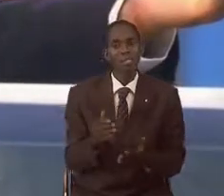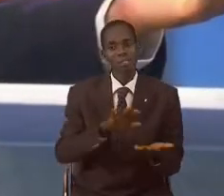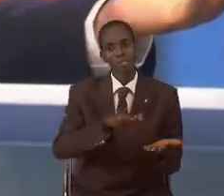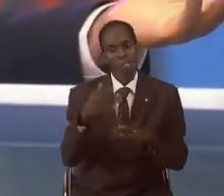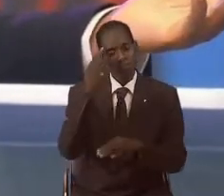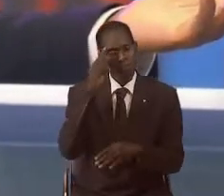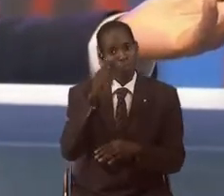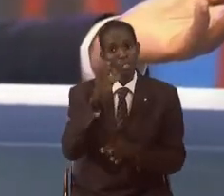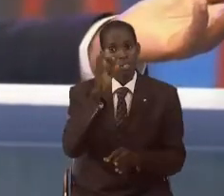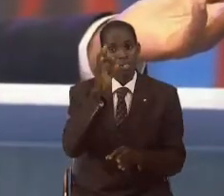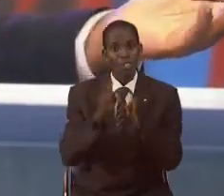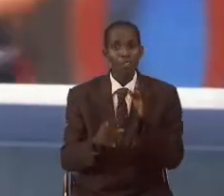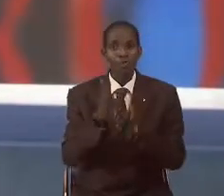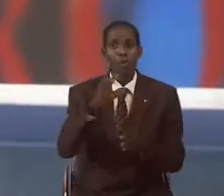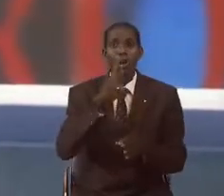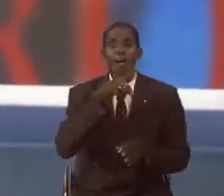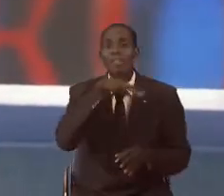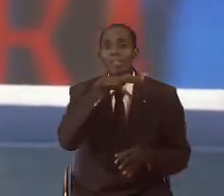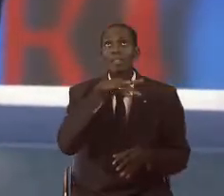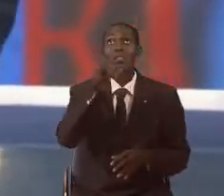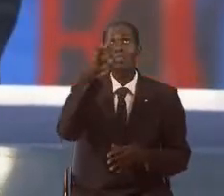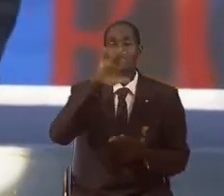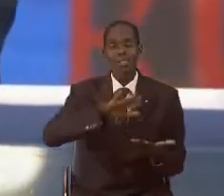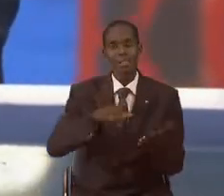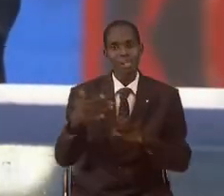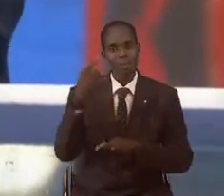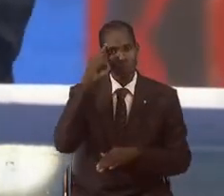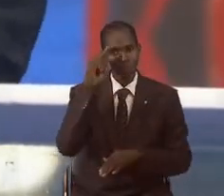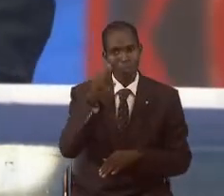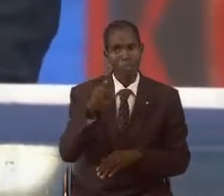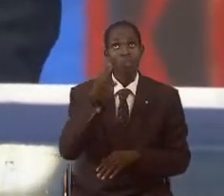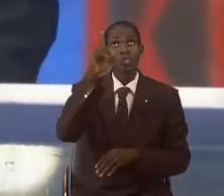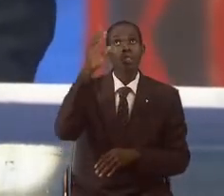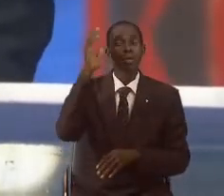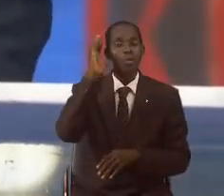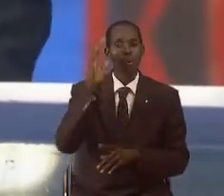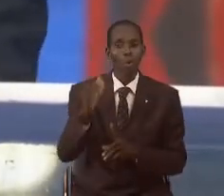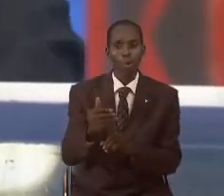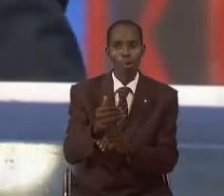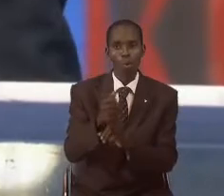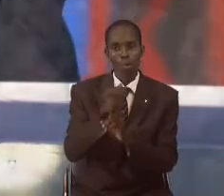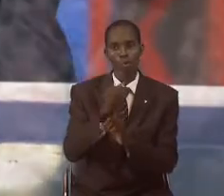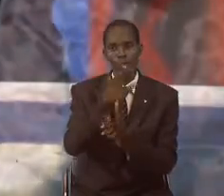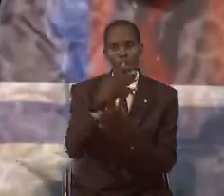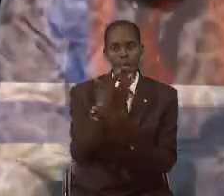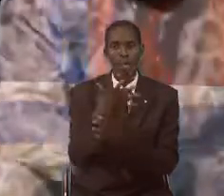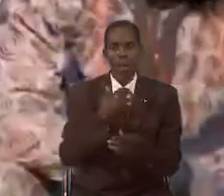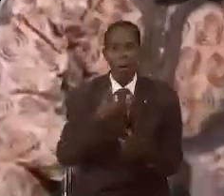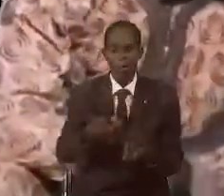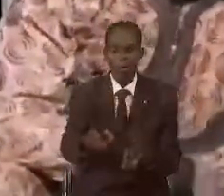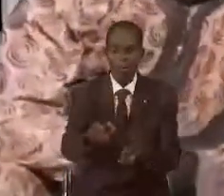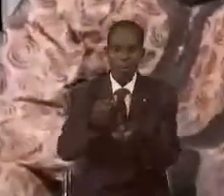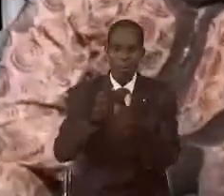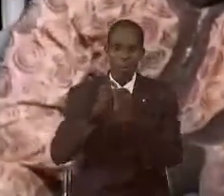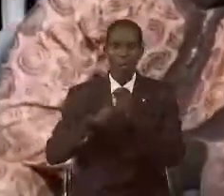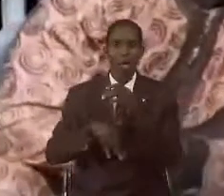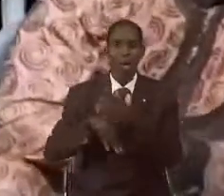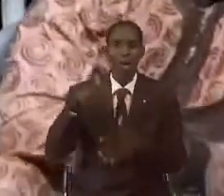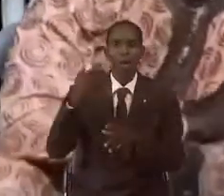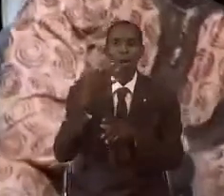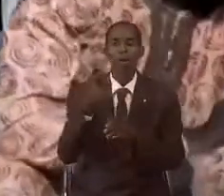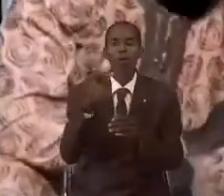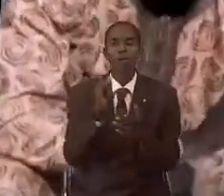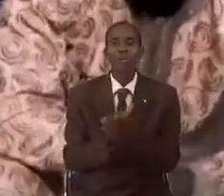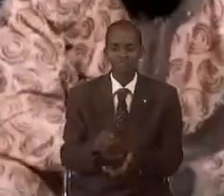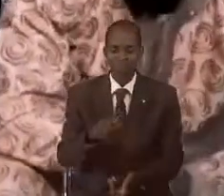you're helpless, he died for you. If you are dirty, he died for you. It will hold your hand